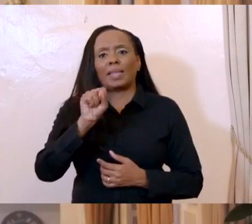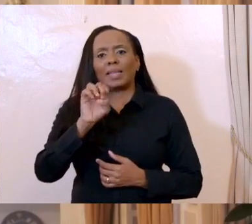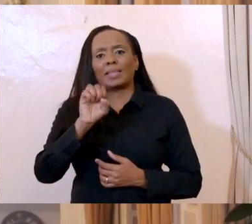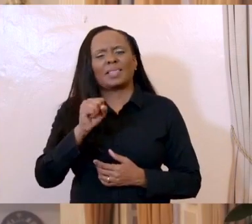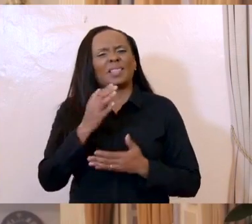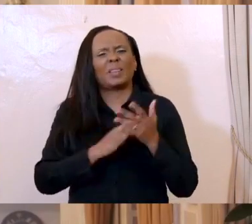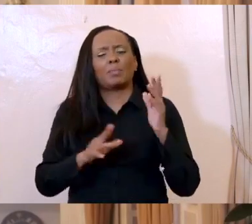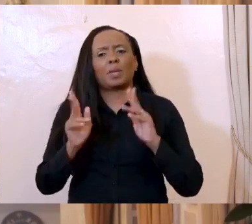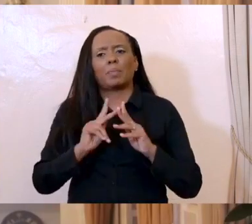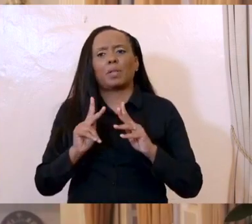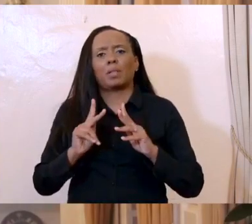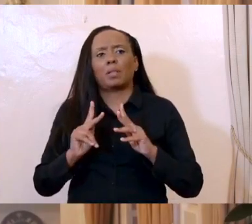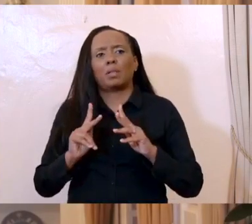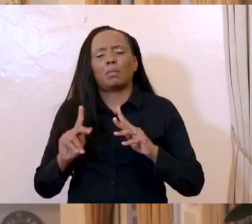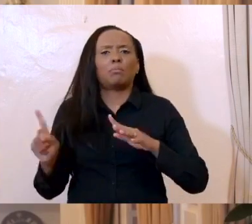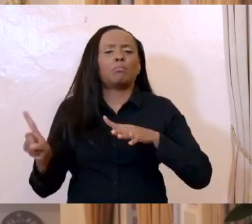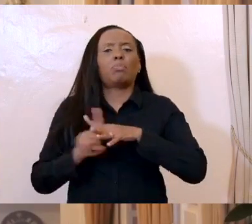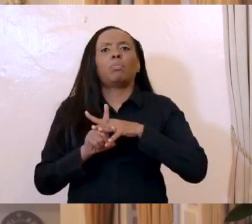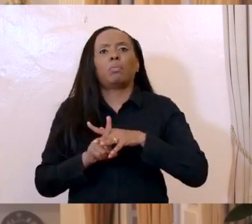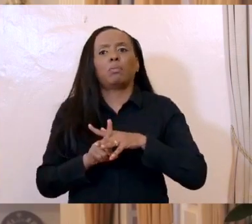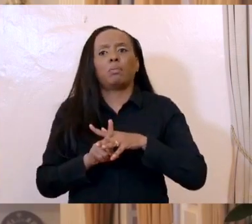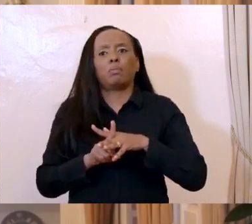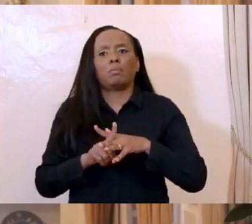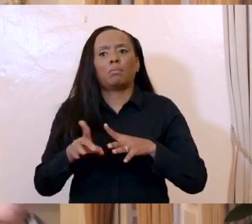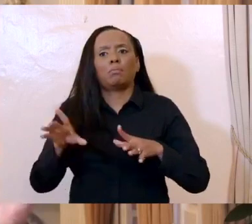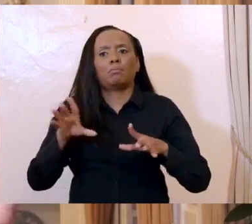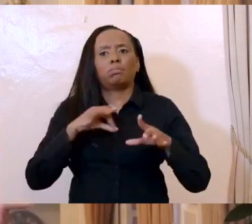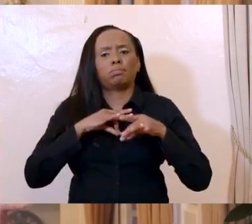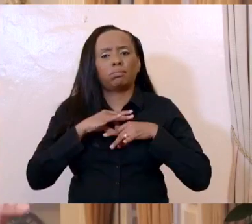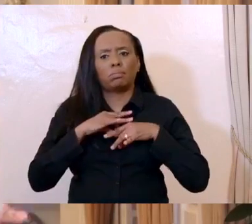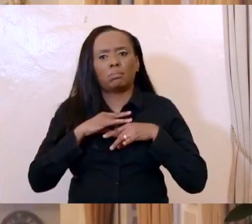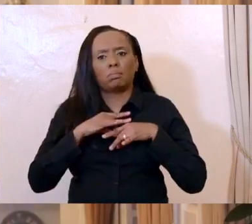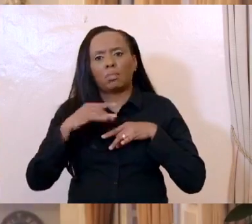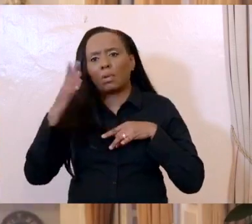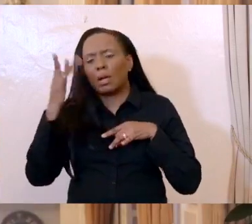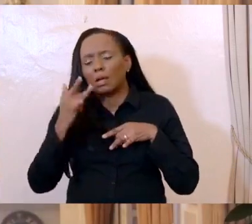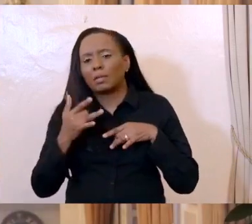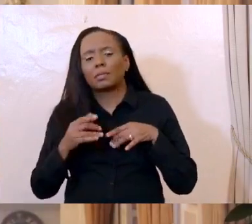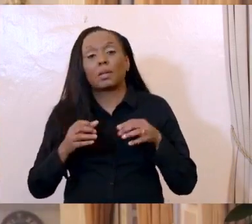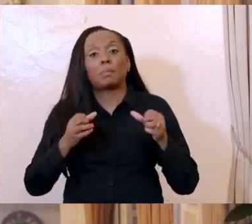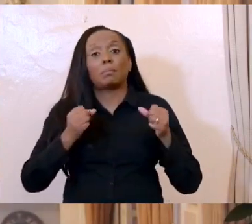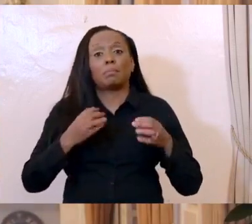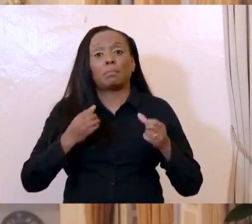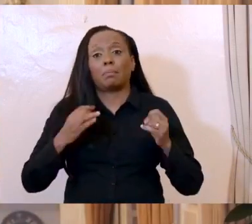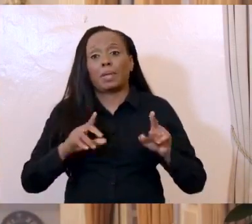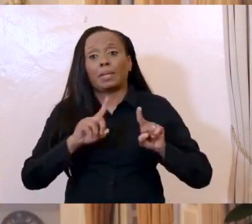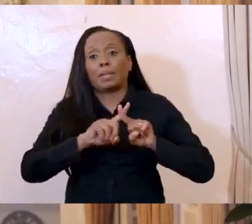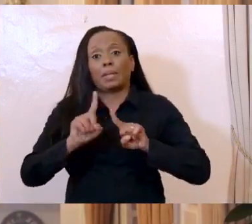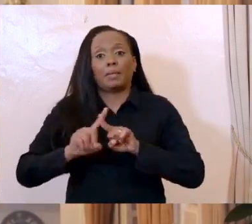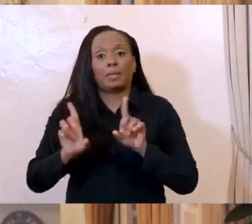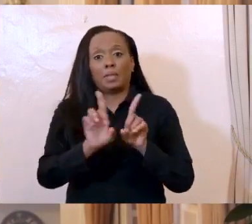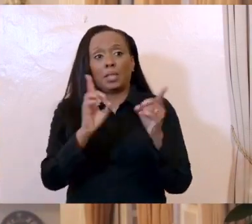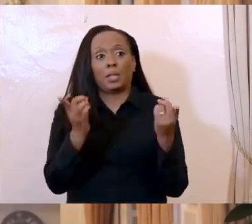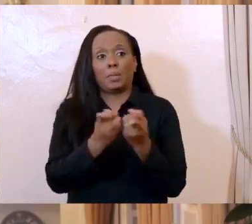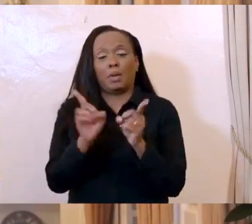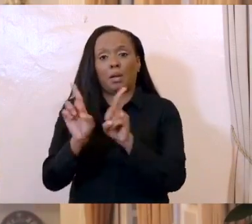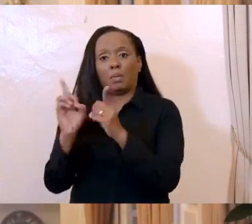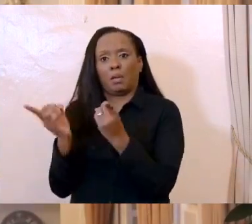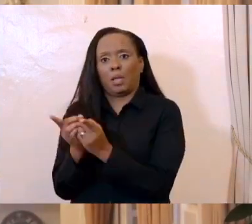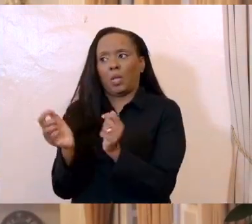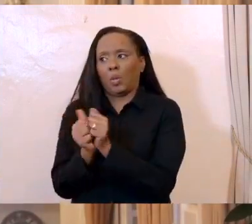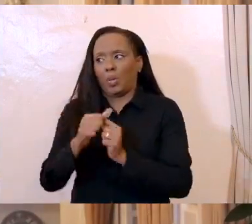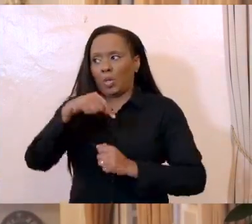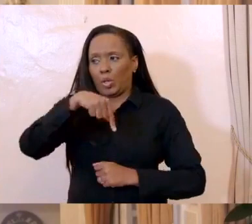the QEH. And I say sporadic because there are several departments, as you would appreciate, within the Queen Elizabeth